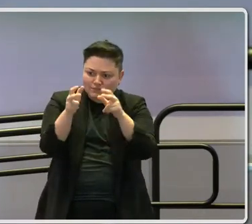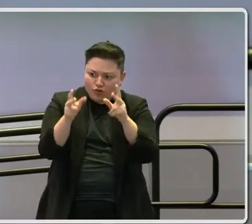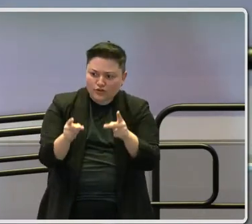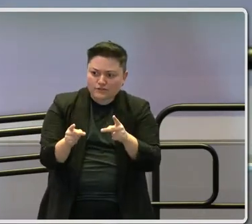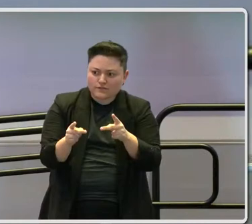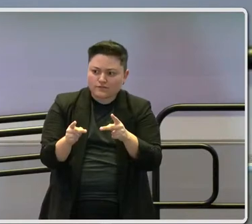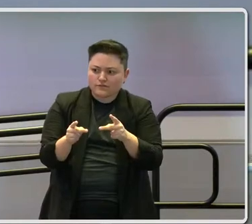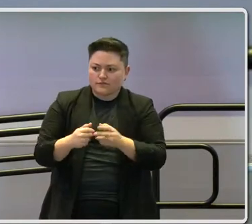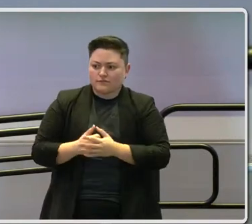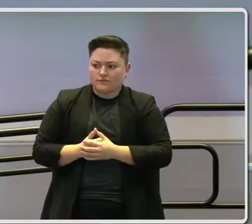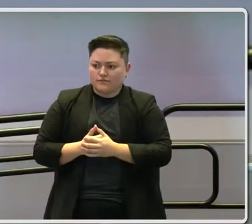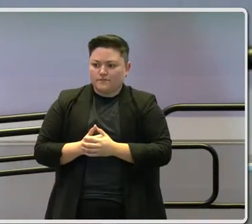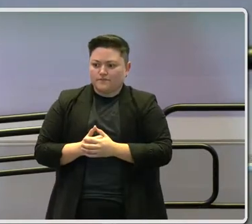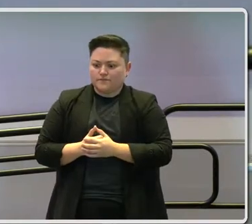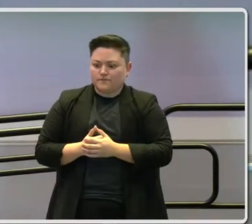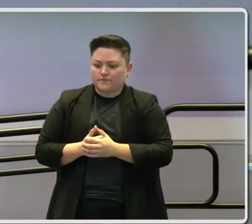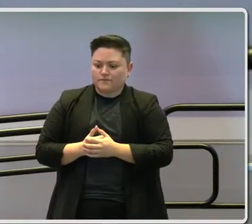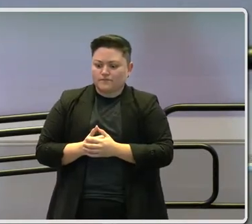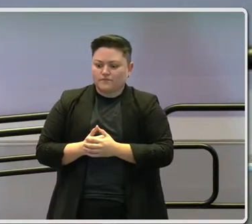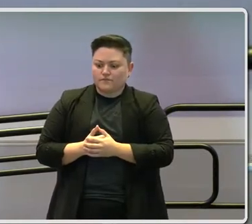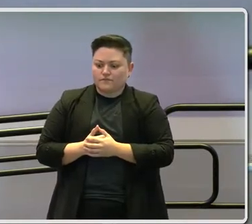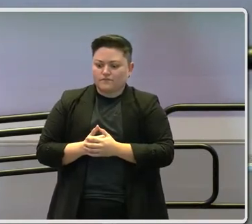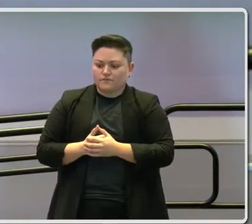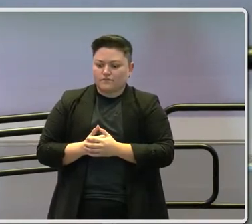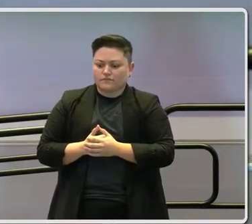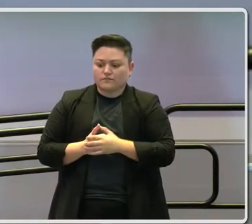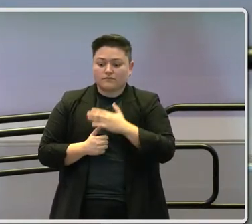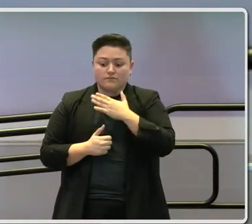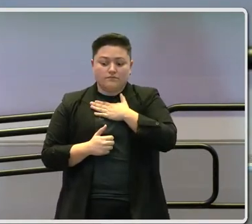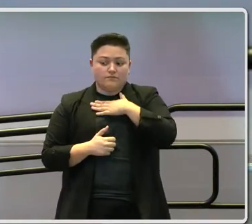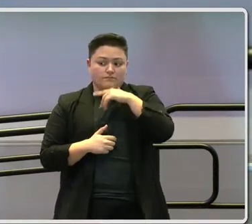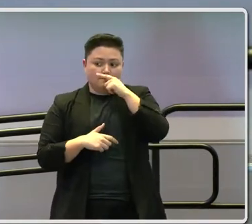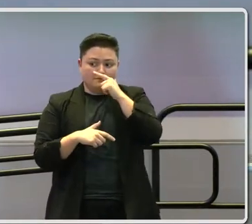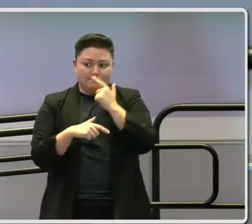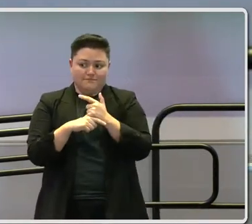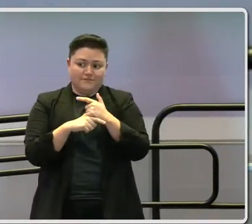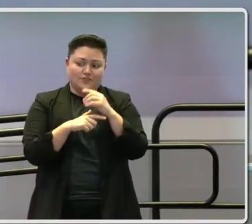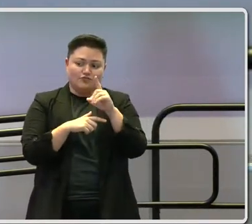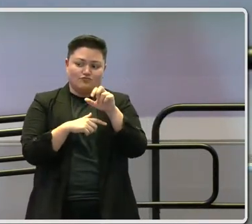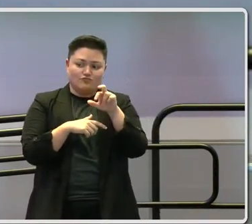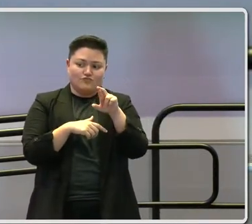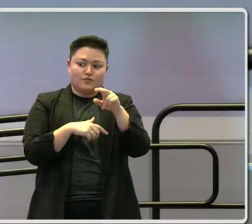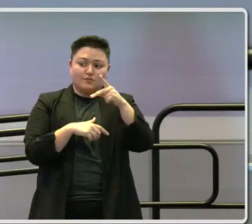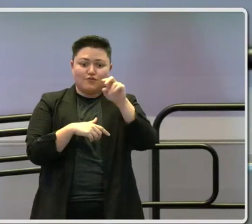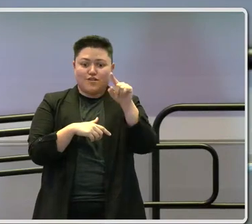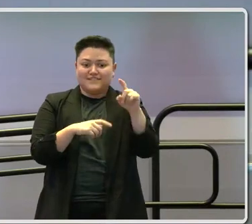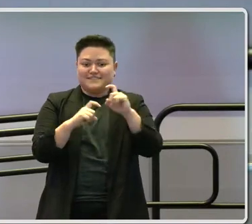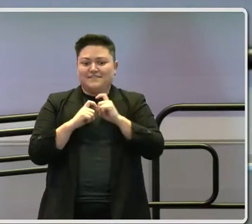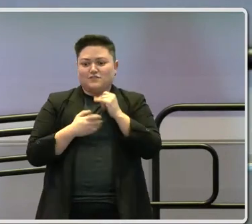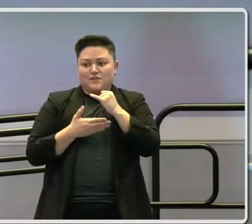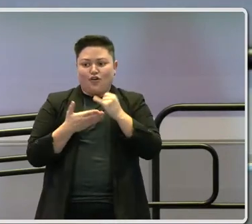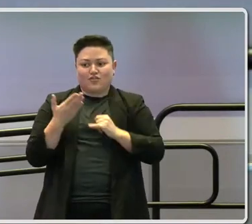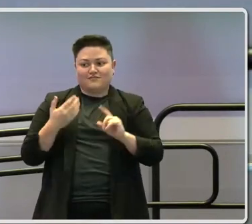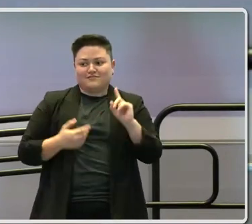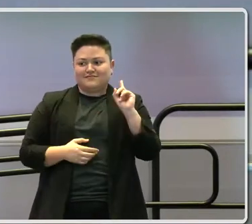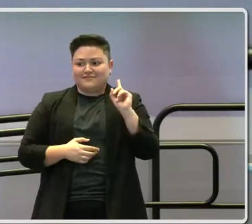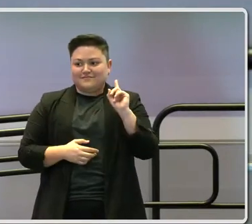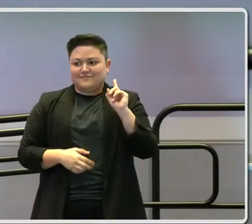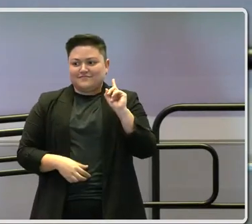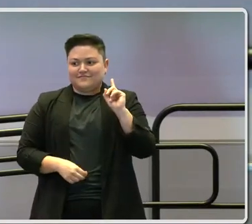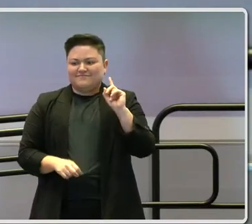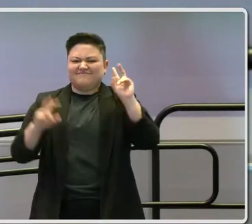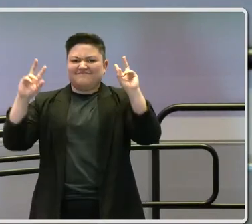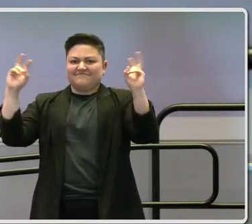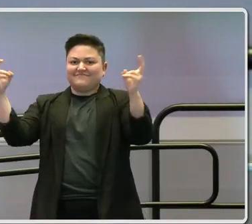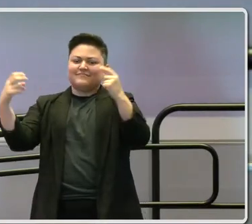time. Mi hermana, Doctora Anabel Perez, gifted me this artwork. They say I dream too